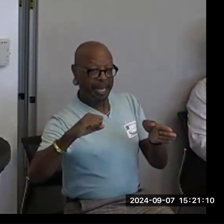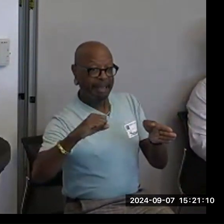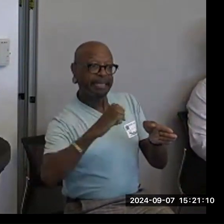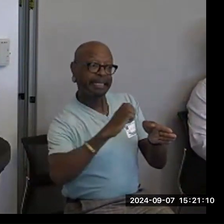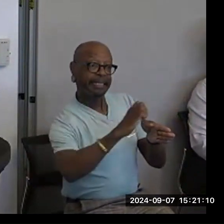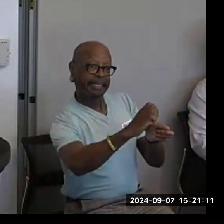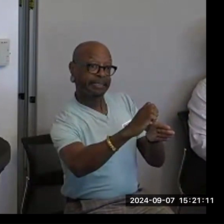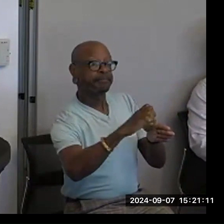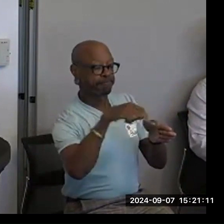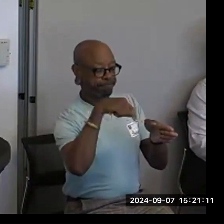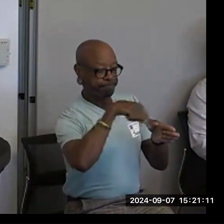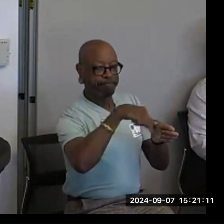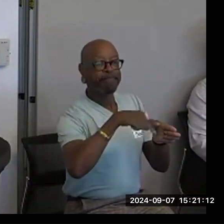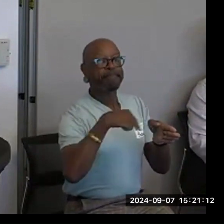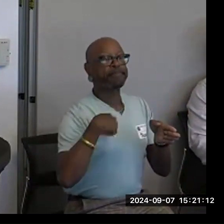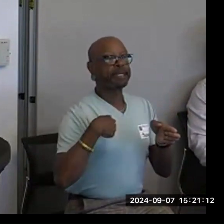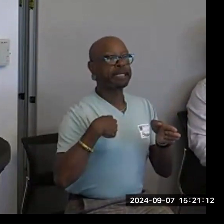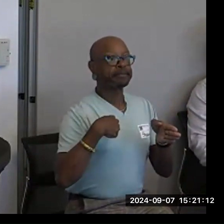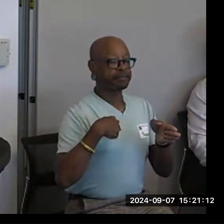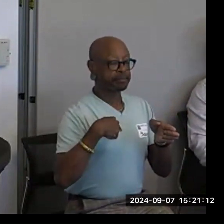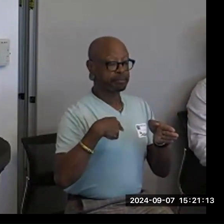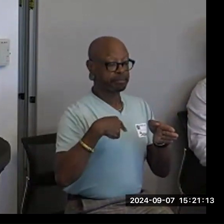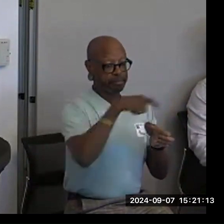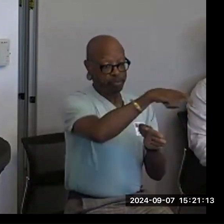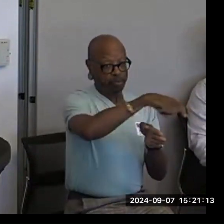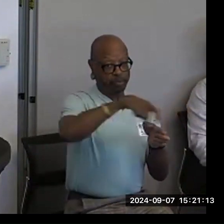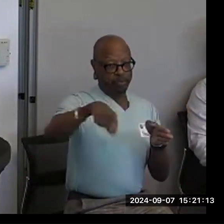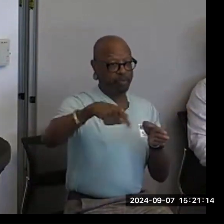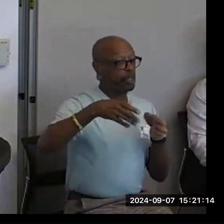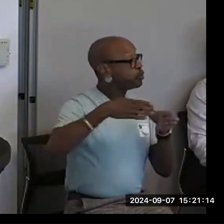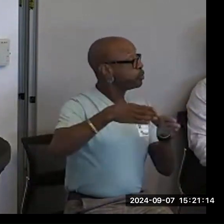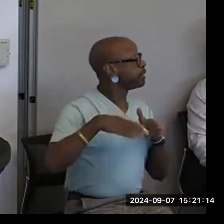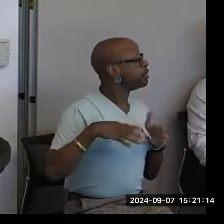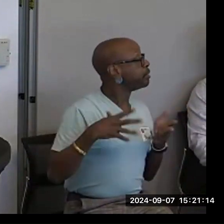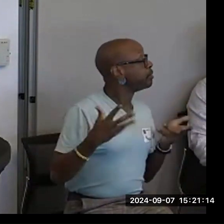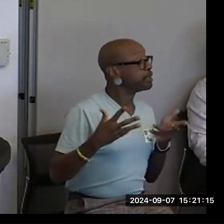east. And it's between 2 streets.